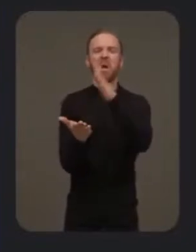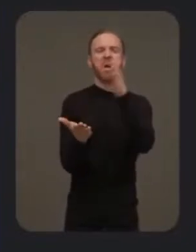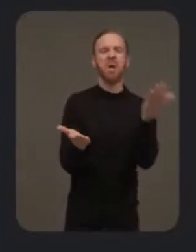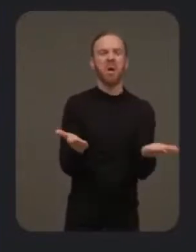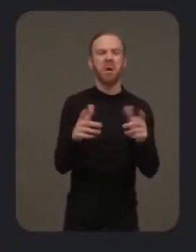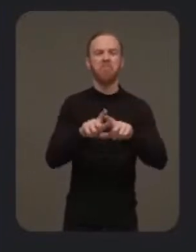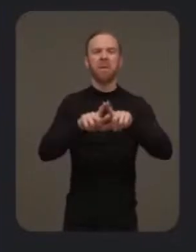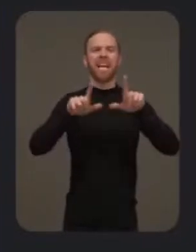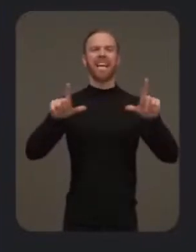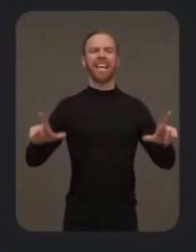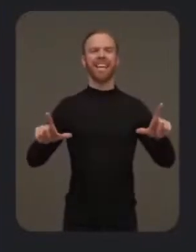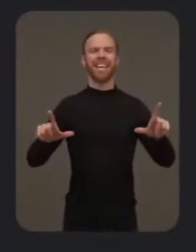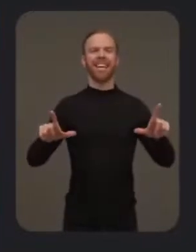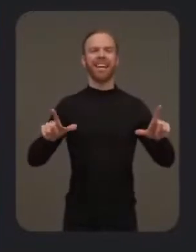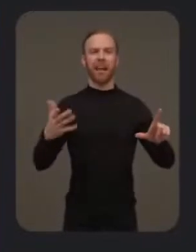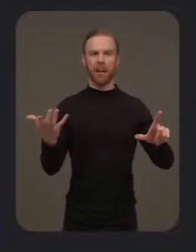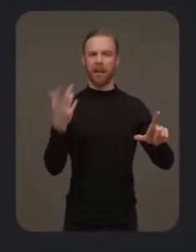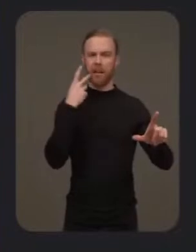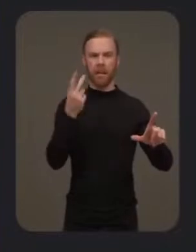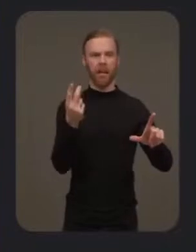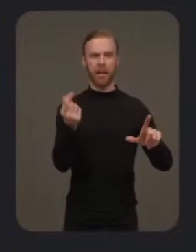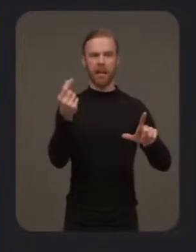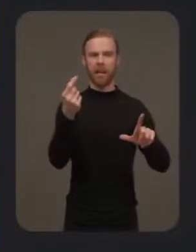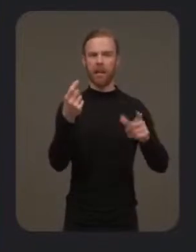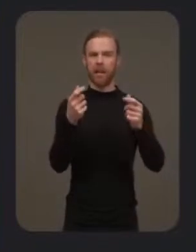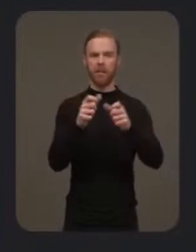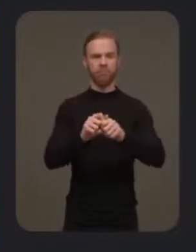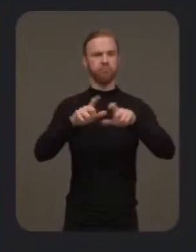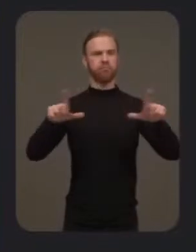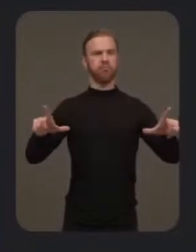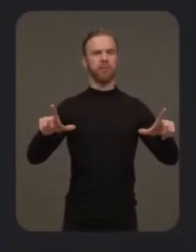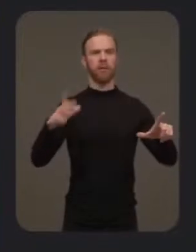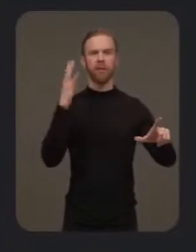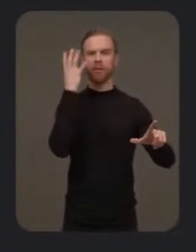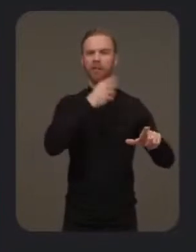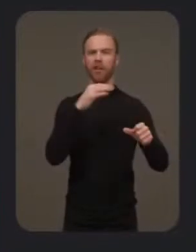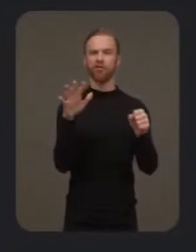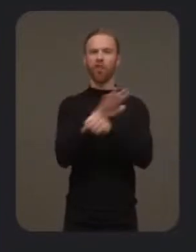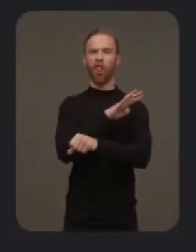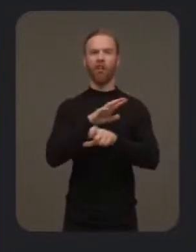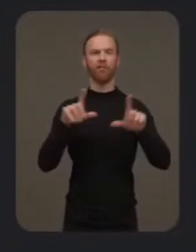and the video instantly expands into this gorgeous full-screen view.